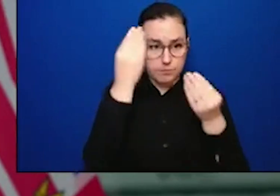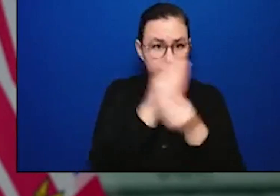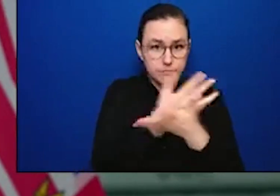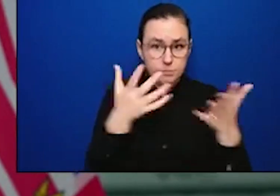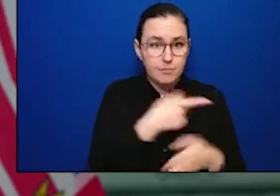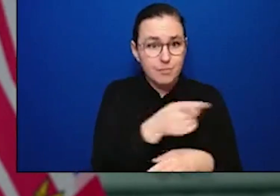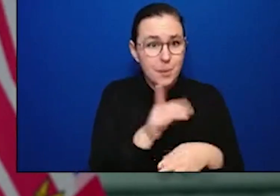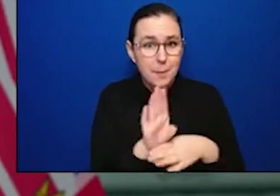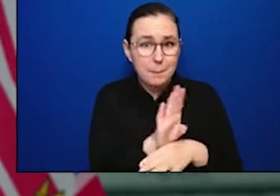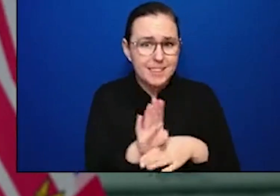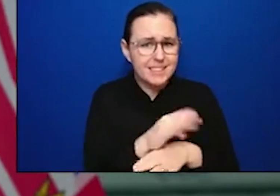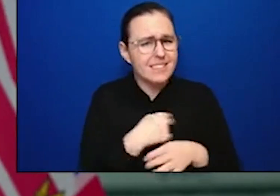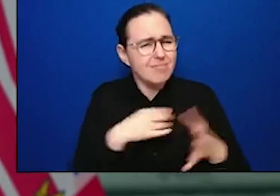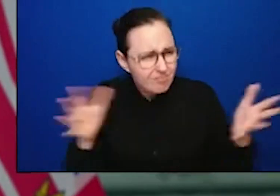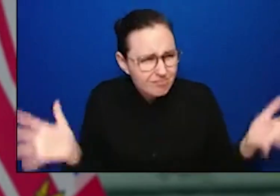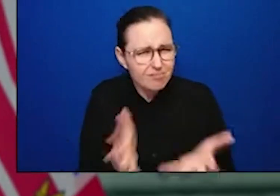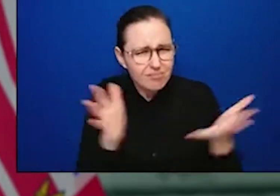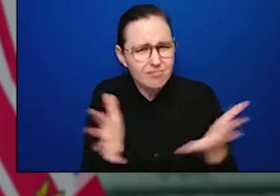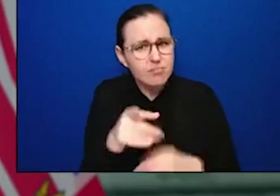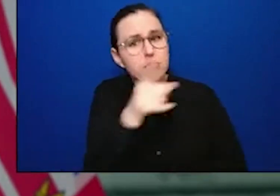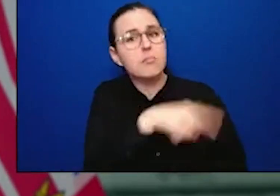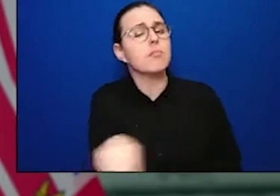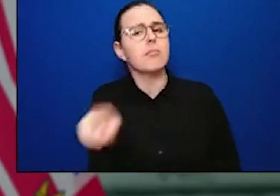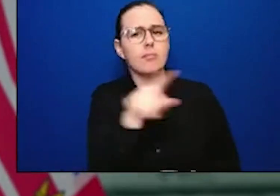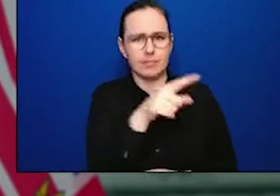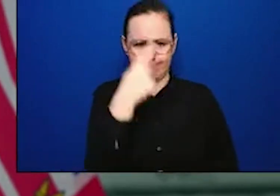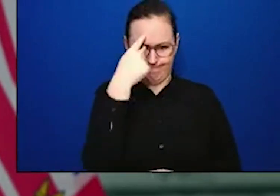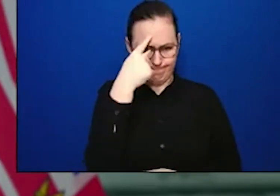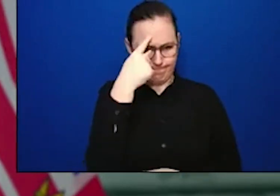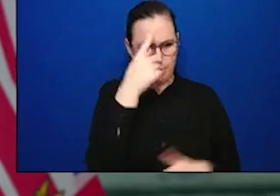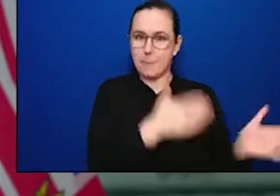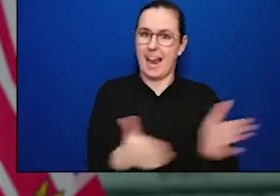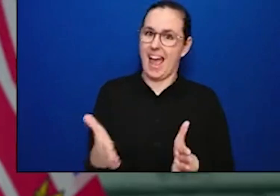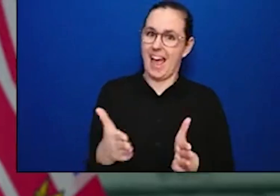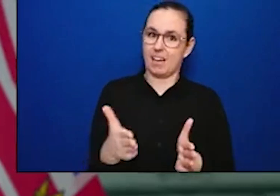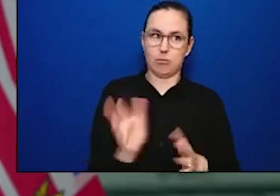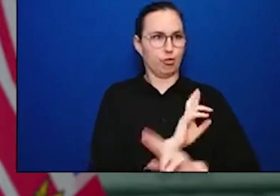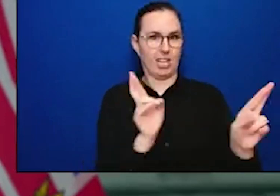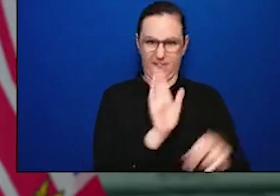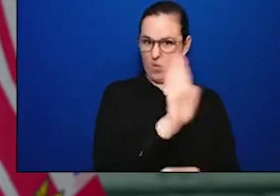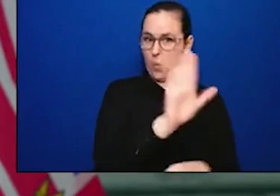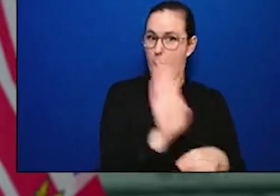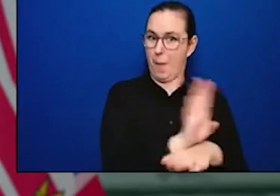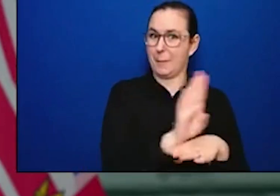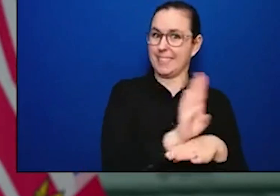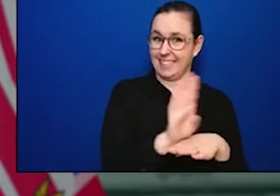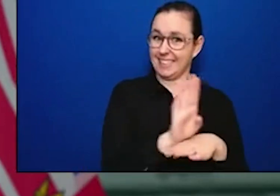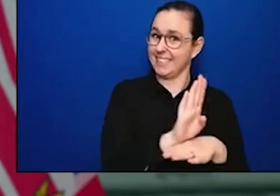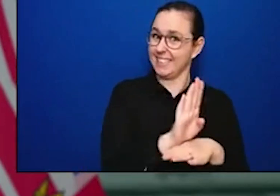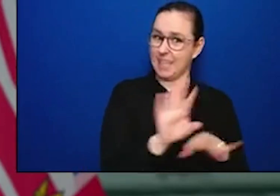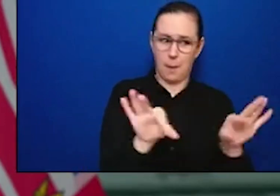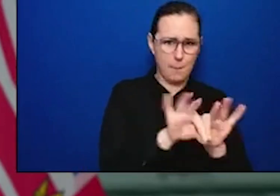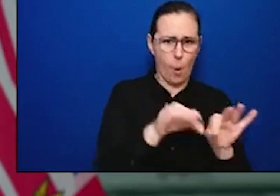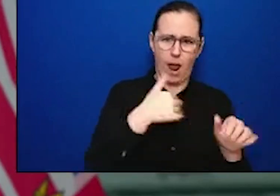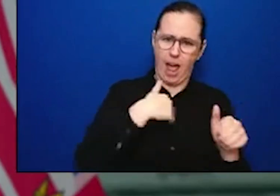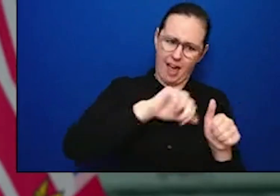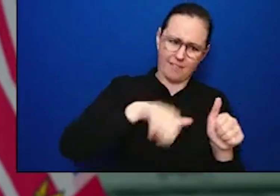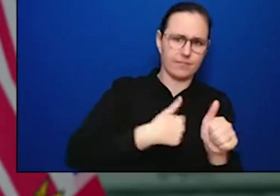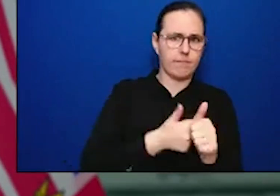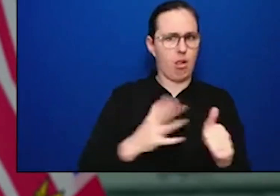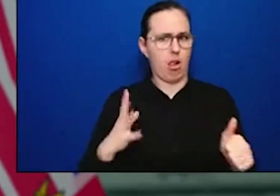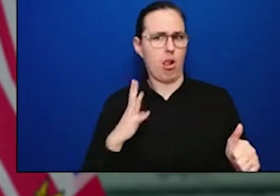who are getting ill, we need now all businesses to put contingency plans in place to keep